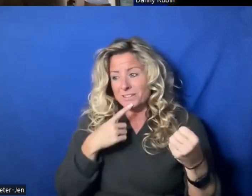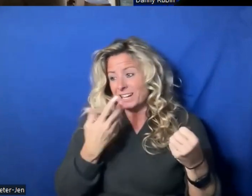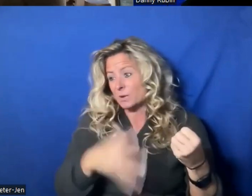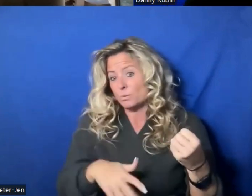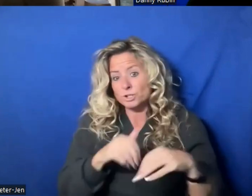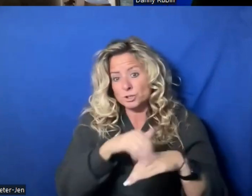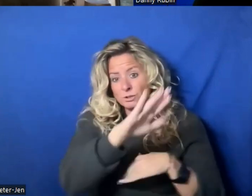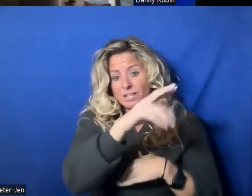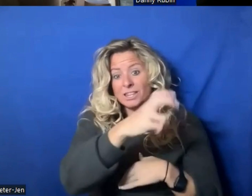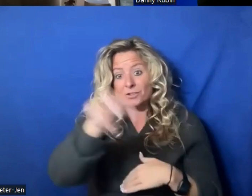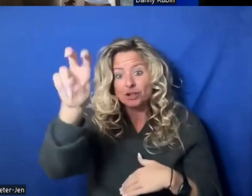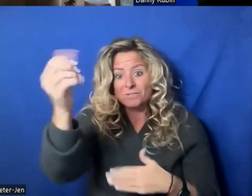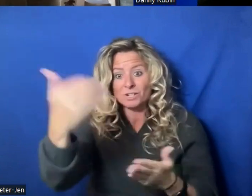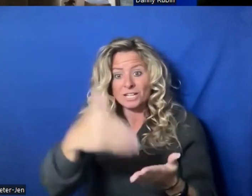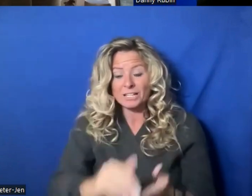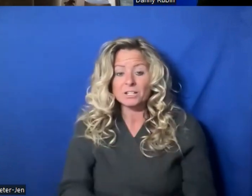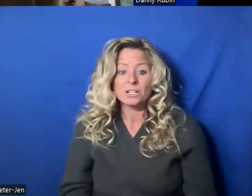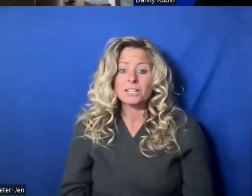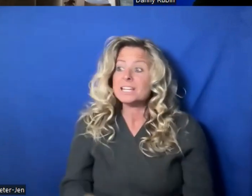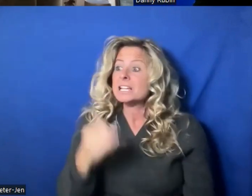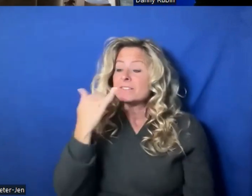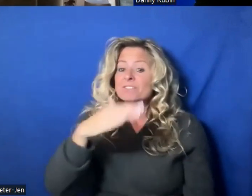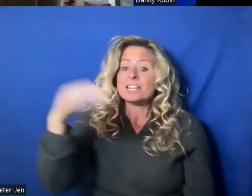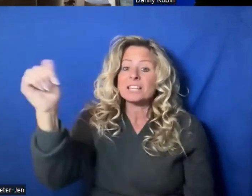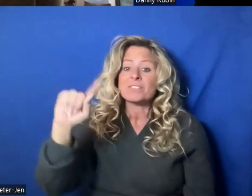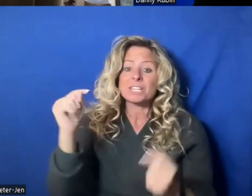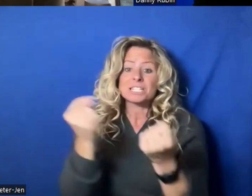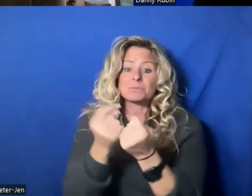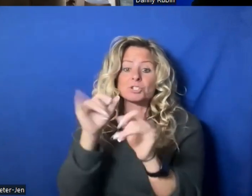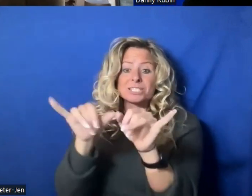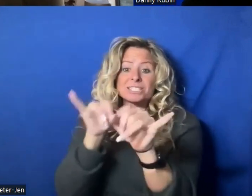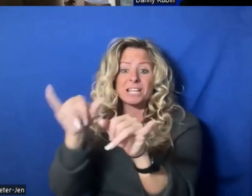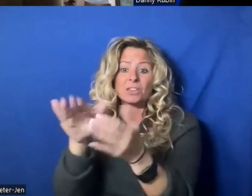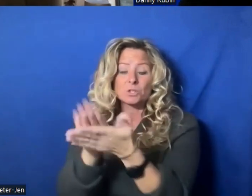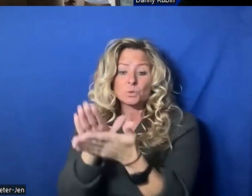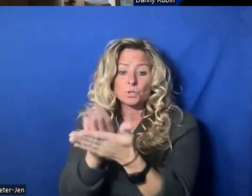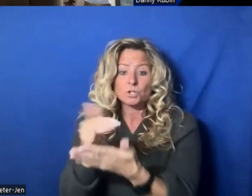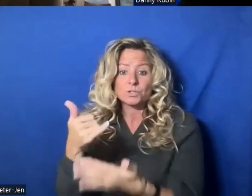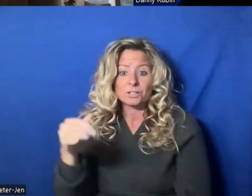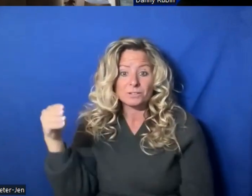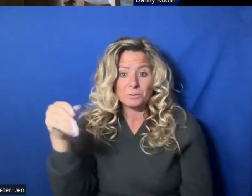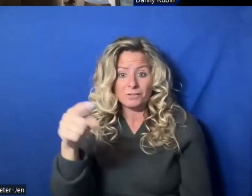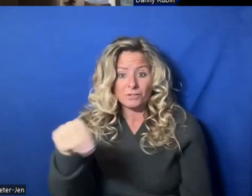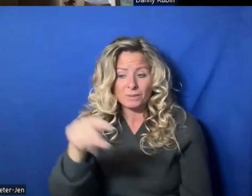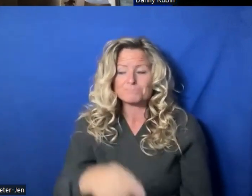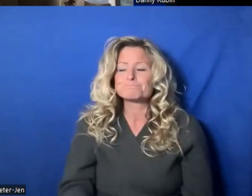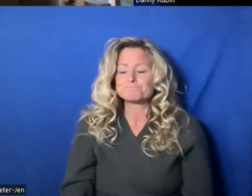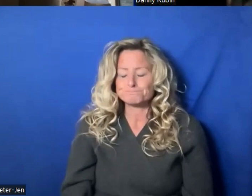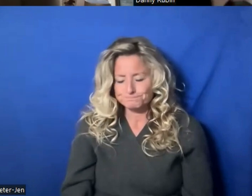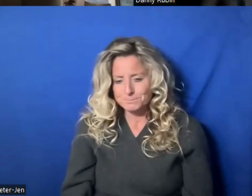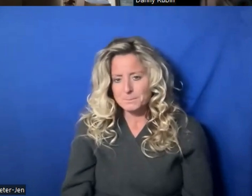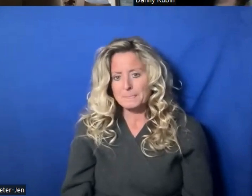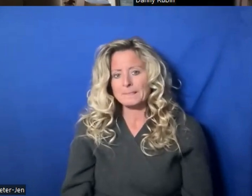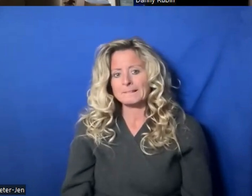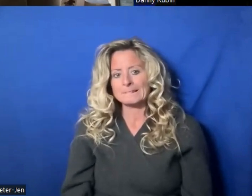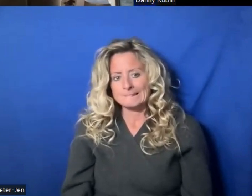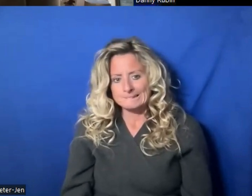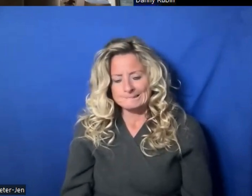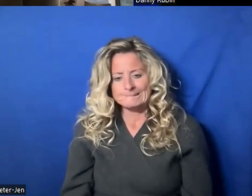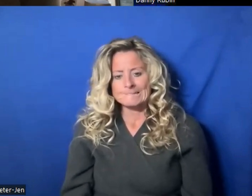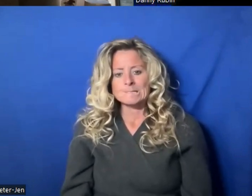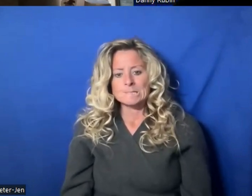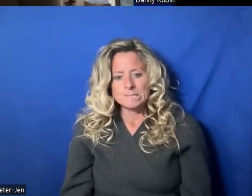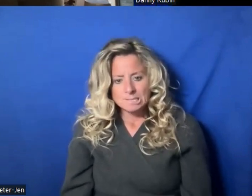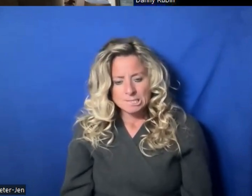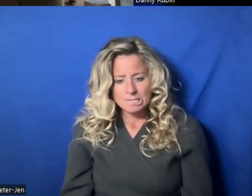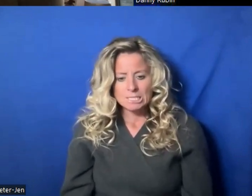transfer again. Even if they, like, say, left the team, just want to stay at school, you still have to Mhm. pay for them. Yep. Yes. So Okay.